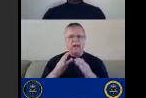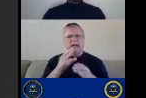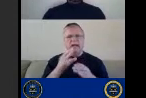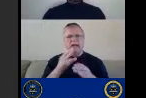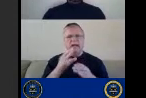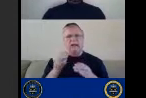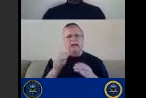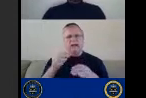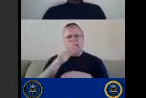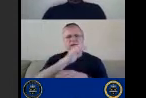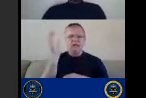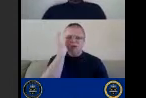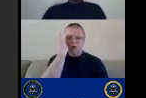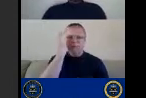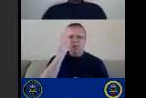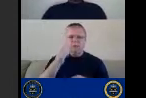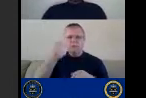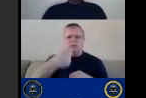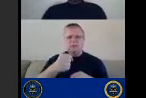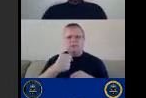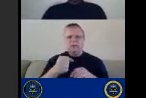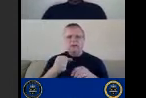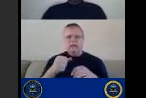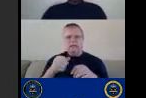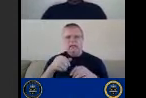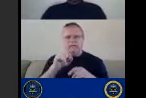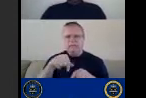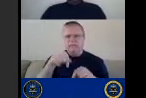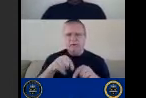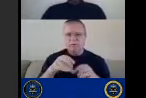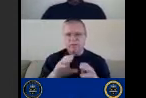loading dock. No street closures would be planned.